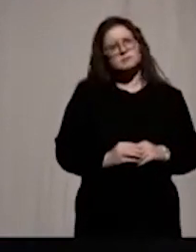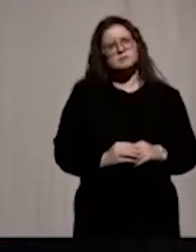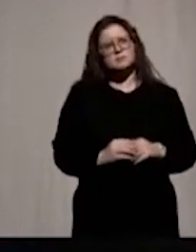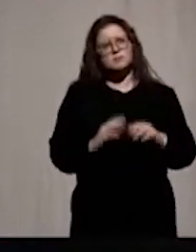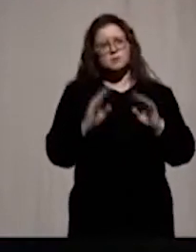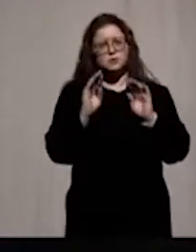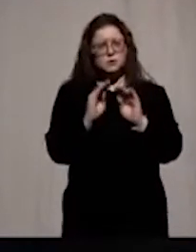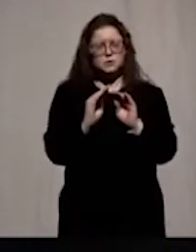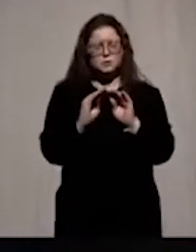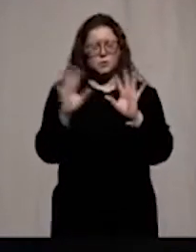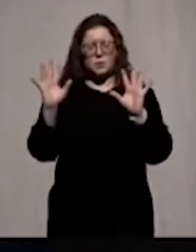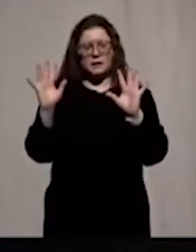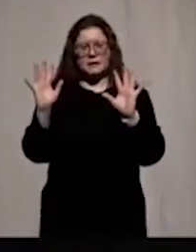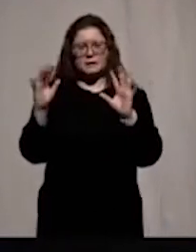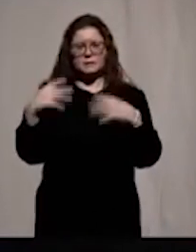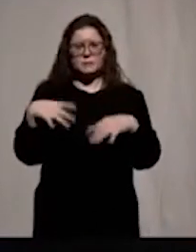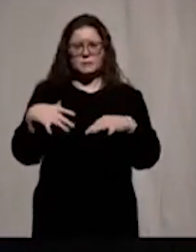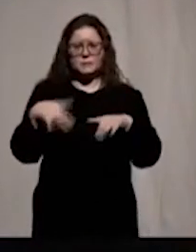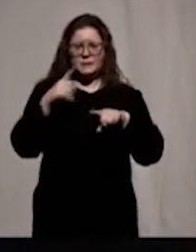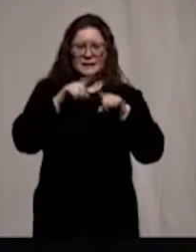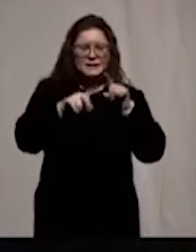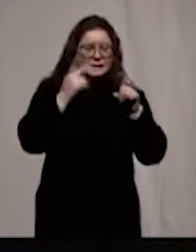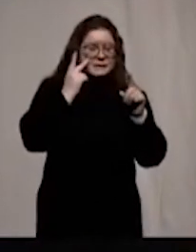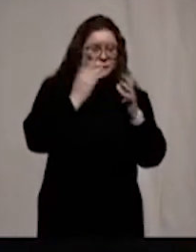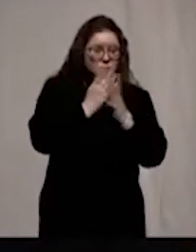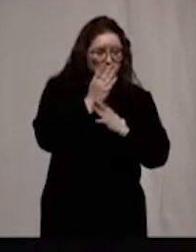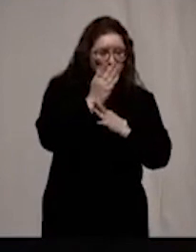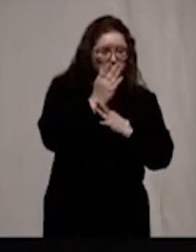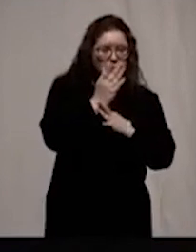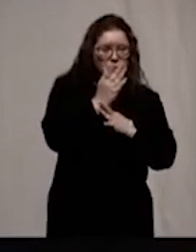So bright. can't see through.